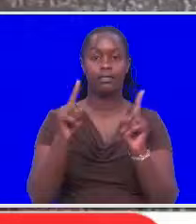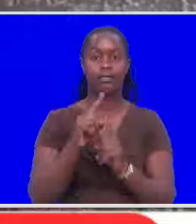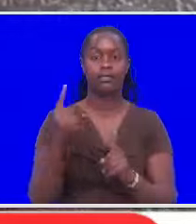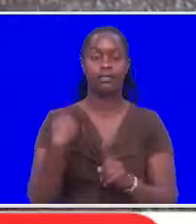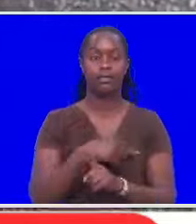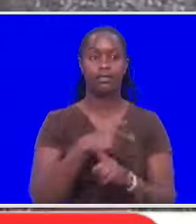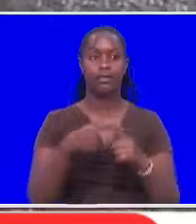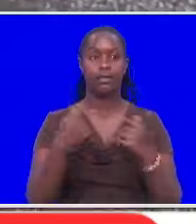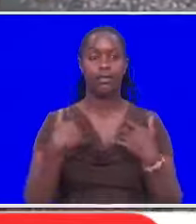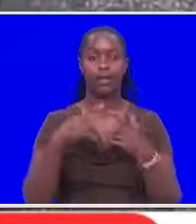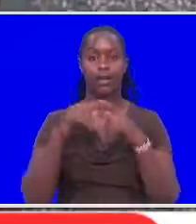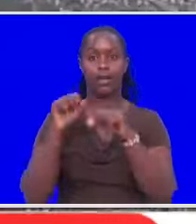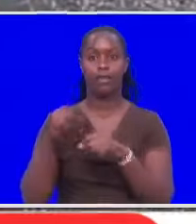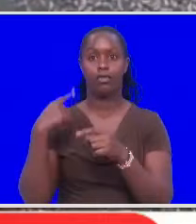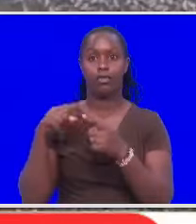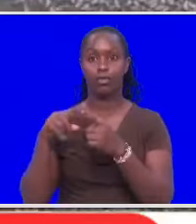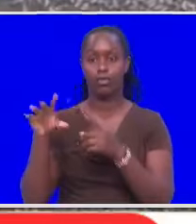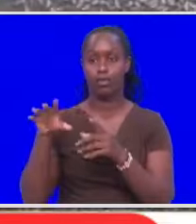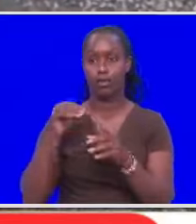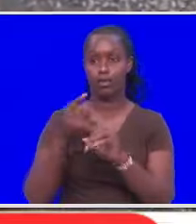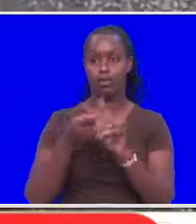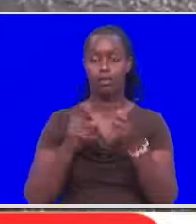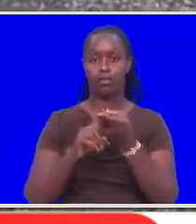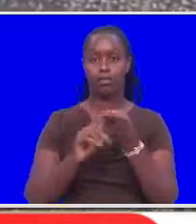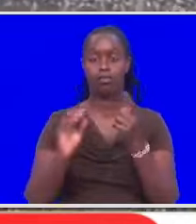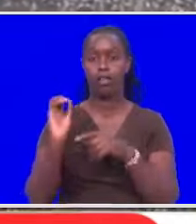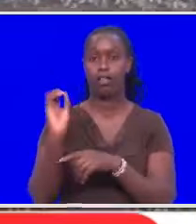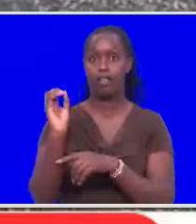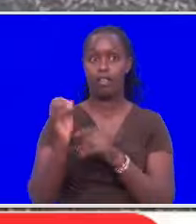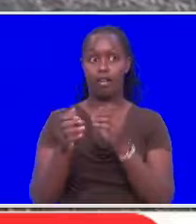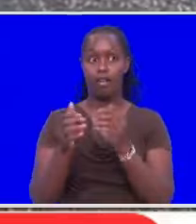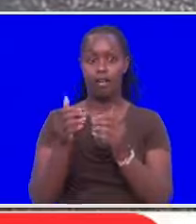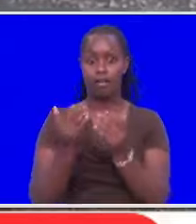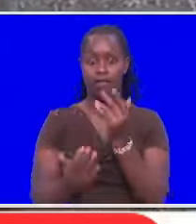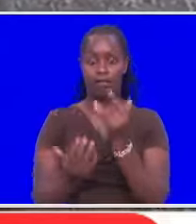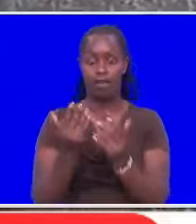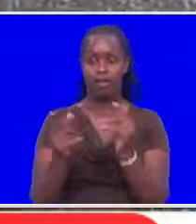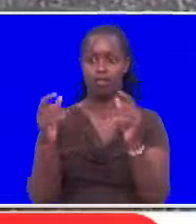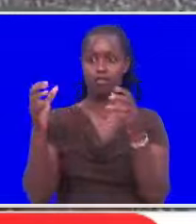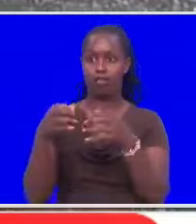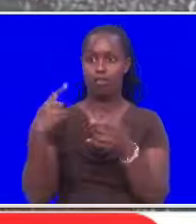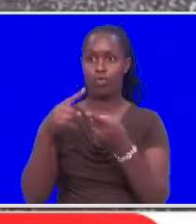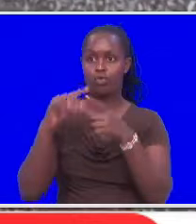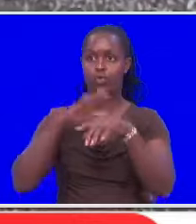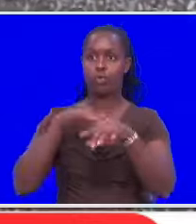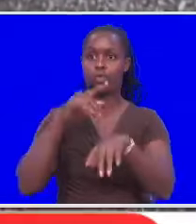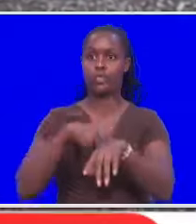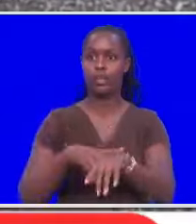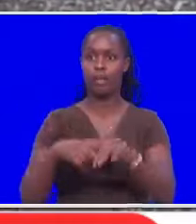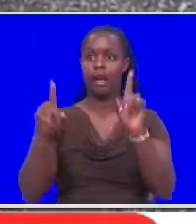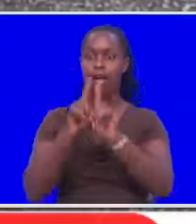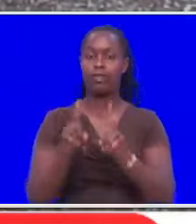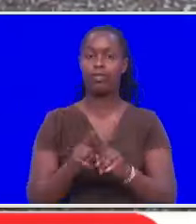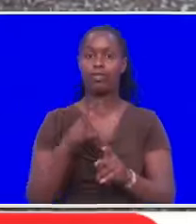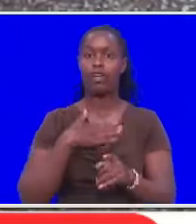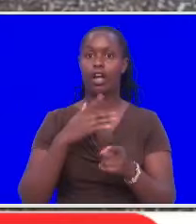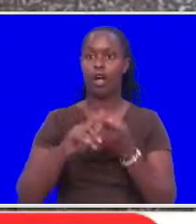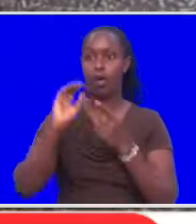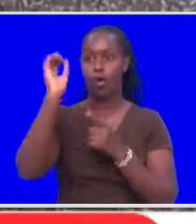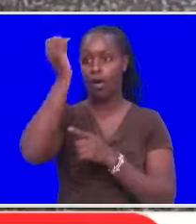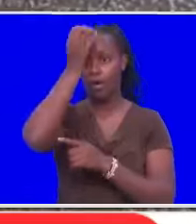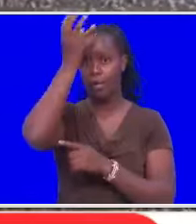We managed to put out the fire. Our firemen were here on time, but unfortunately we lost life. Our ambulances came here, they have